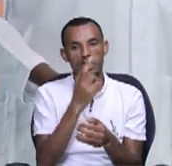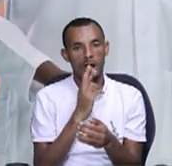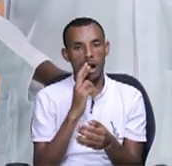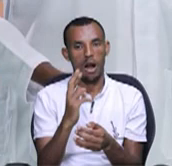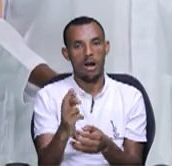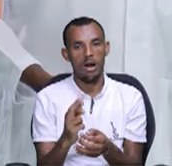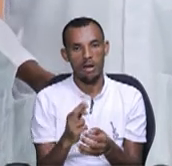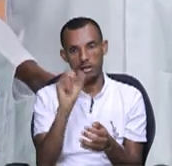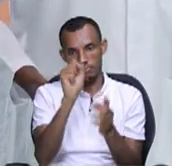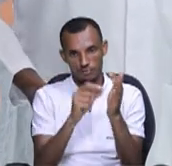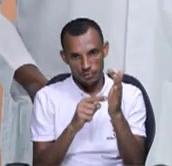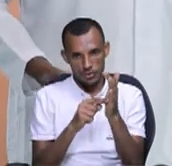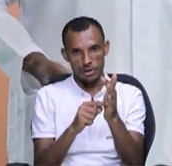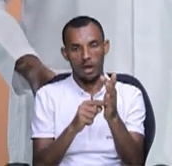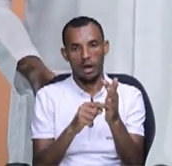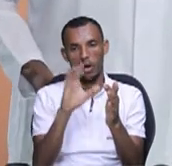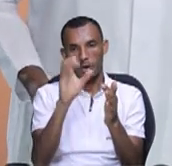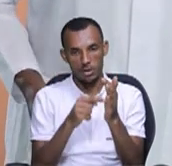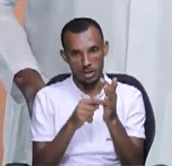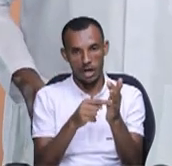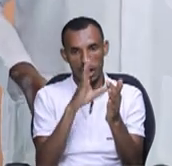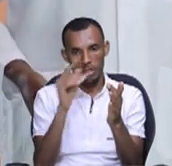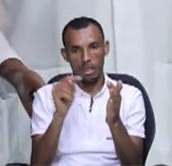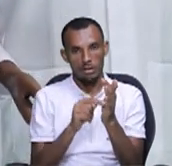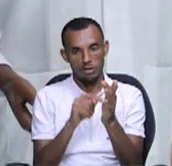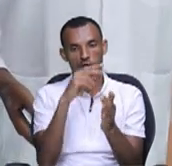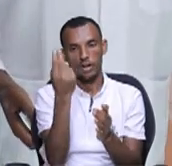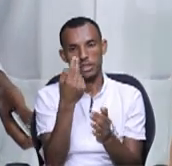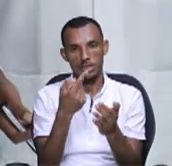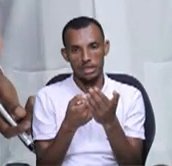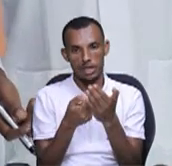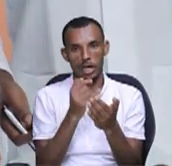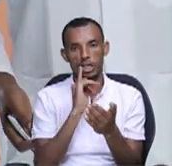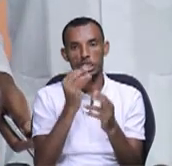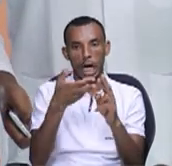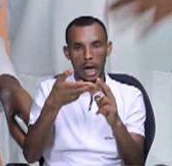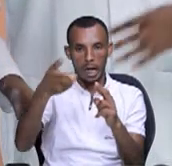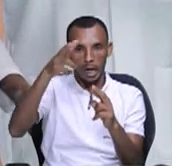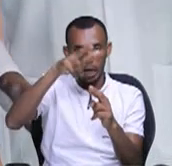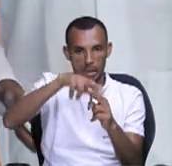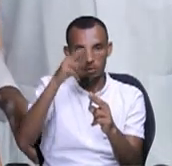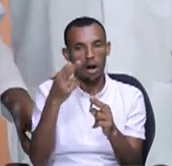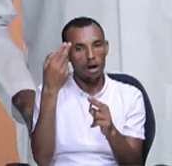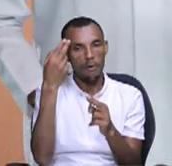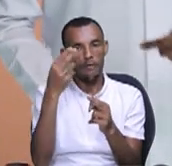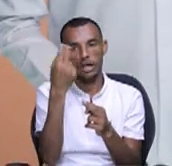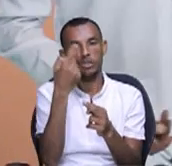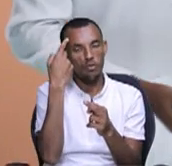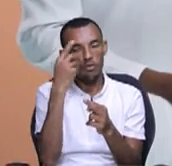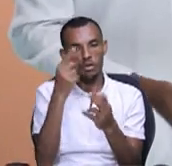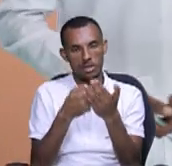are sine, cosine, and tangent function. There is a reciprocal function for this